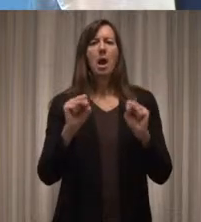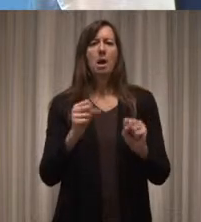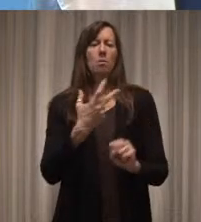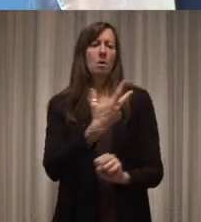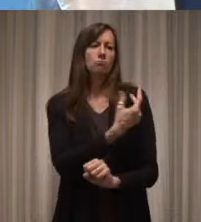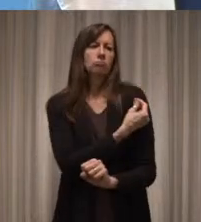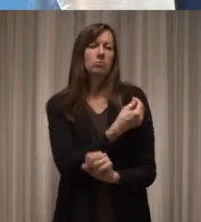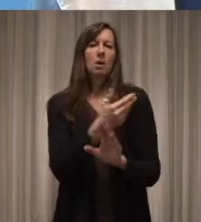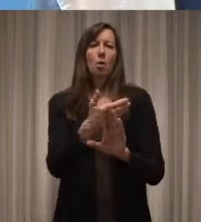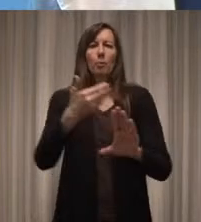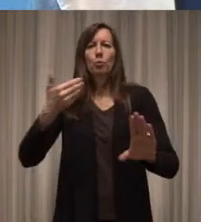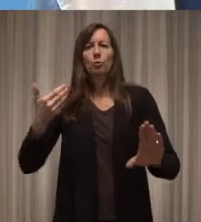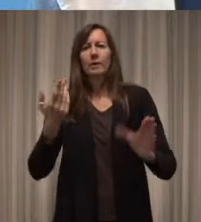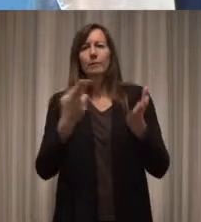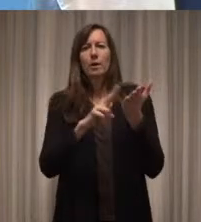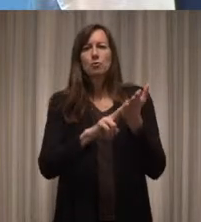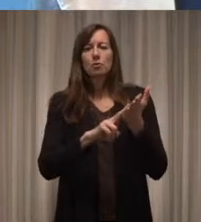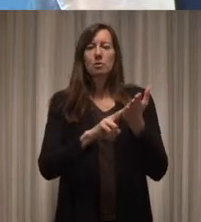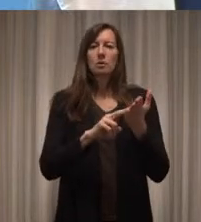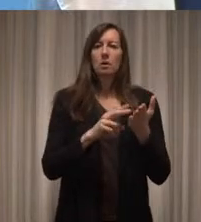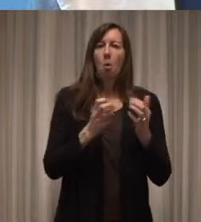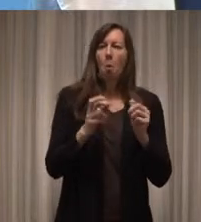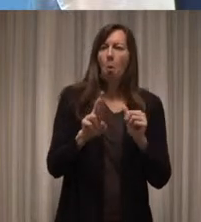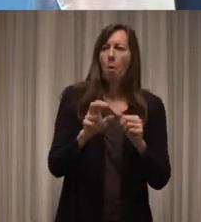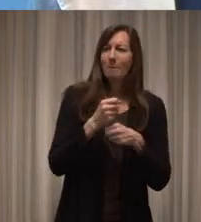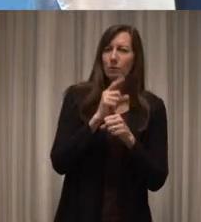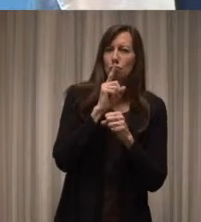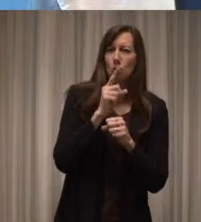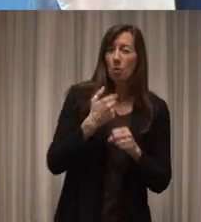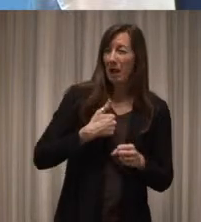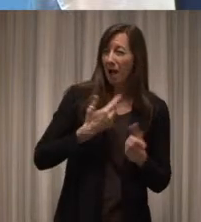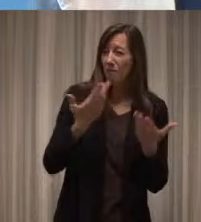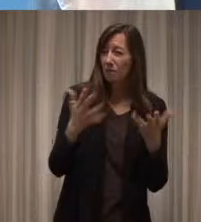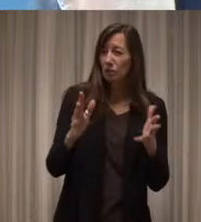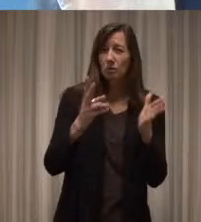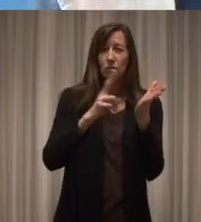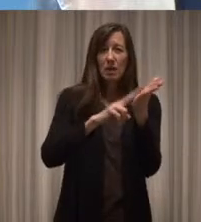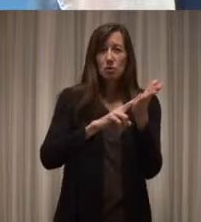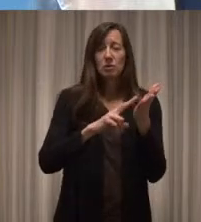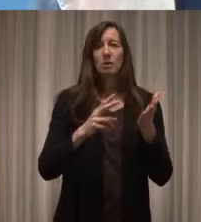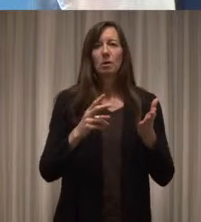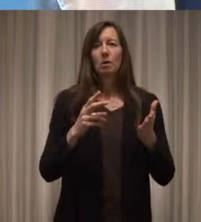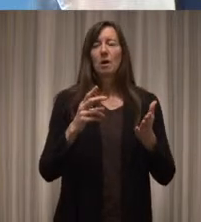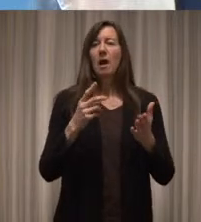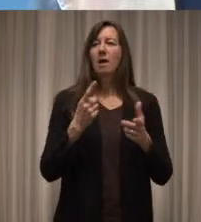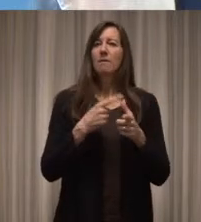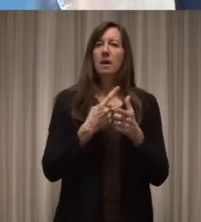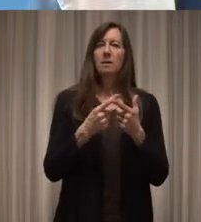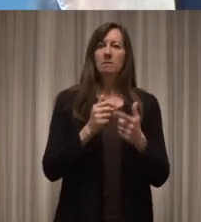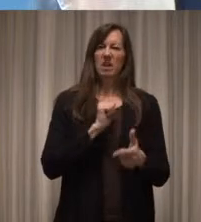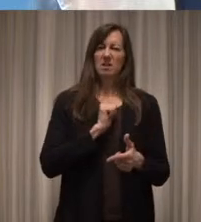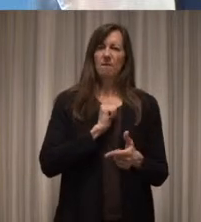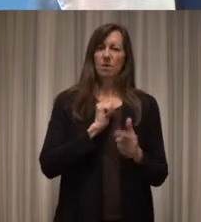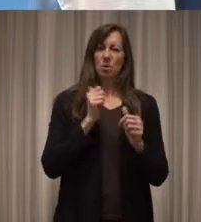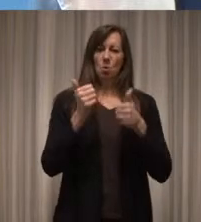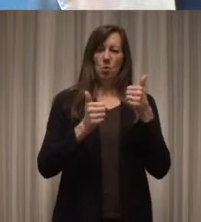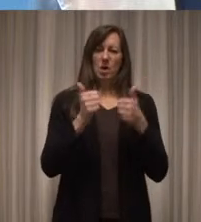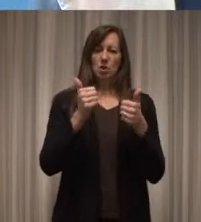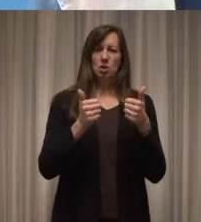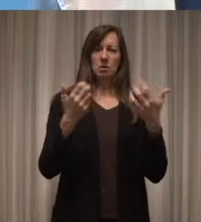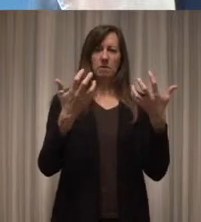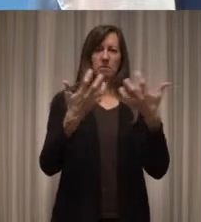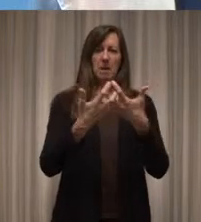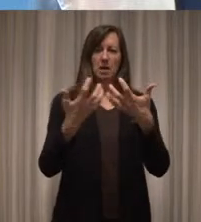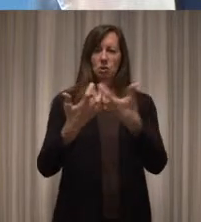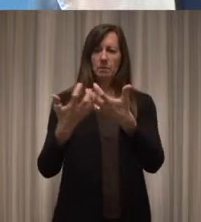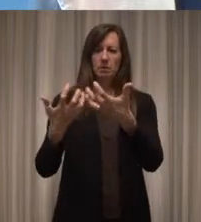to confirm that I'm pre-registered, and really to find out which of these groups and confirm which of these groups, priority groups, I belong in.